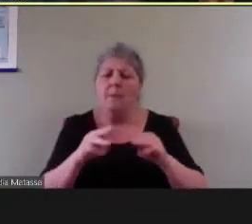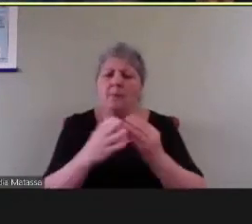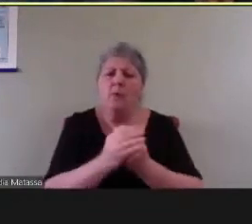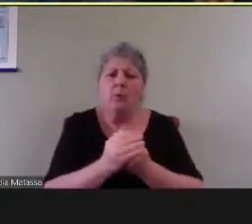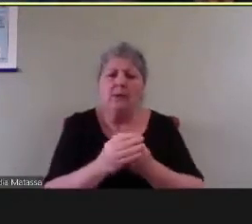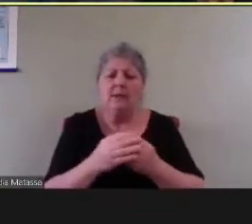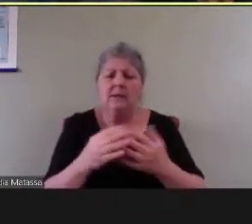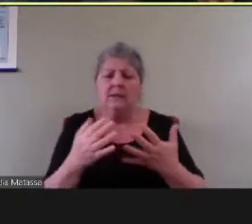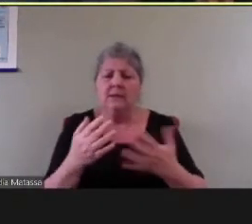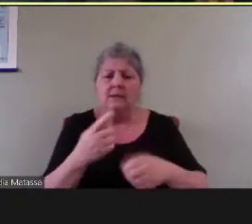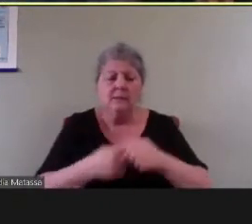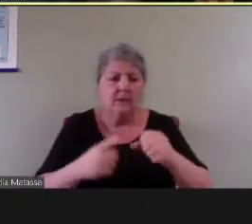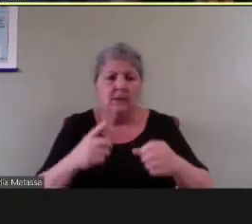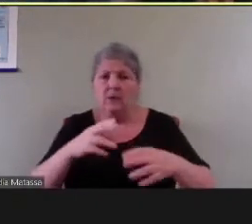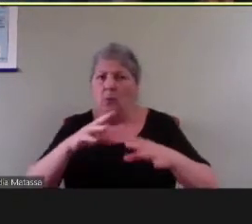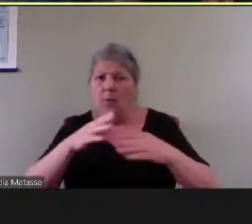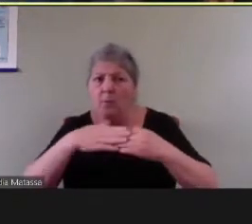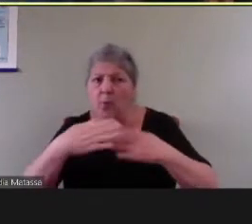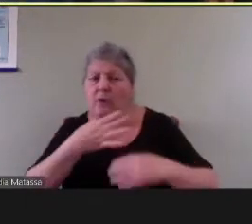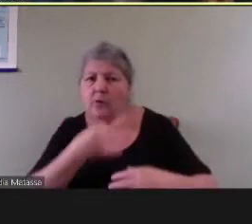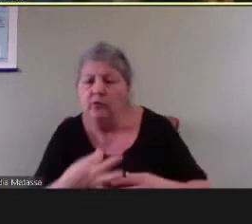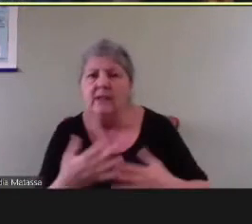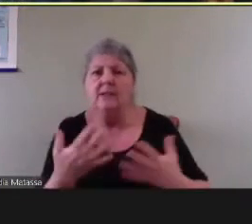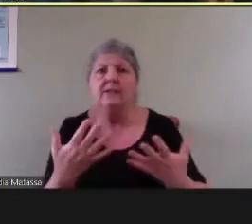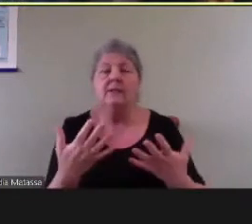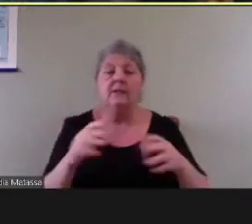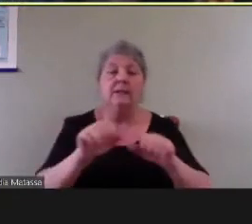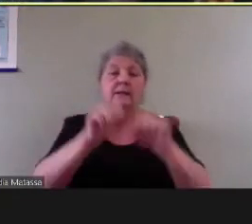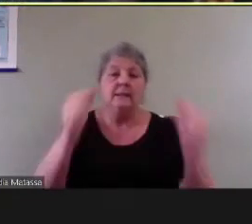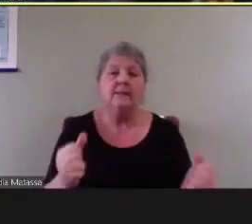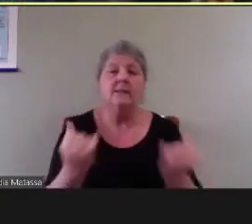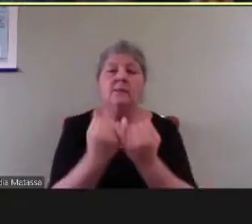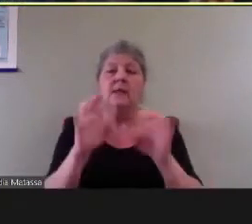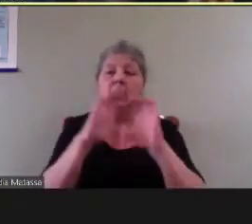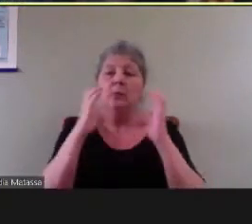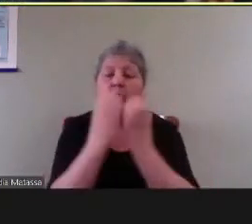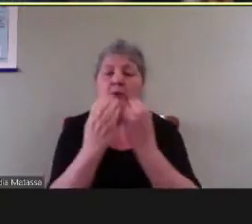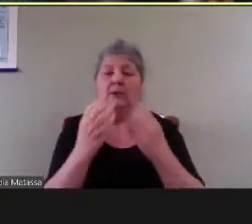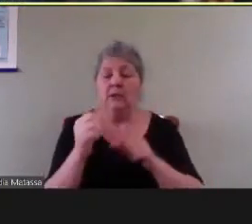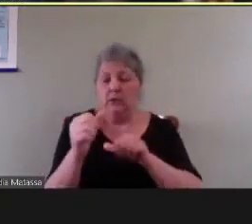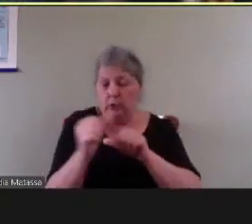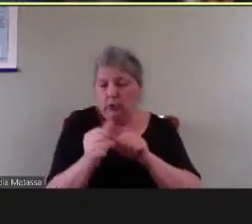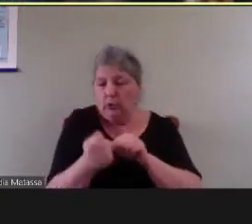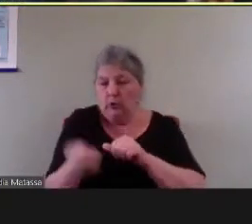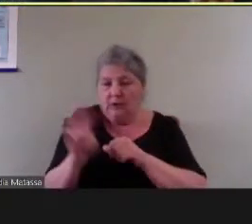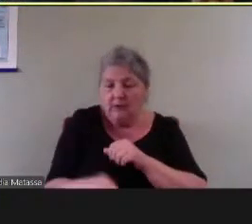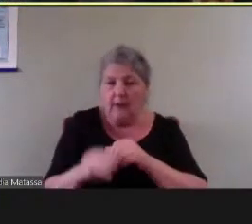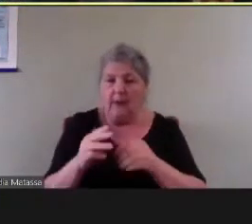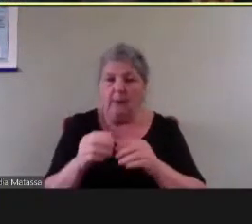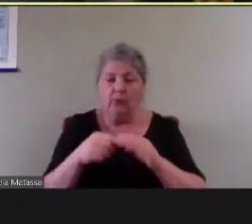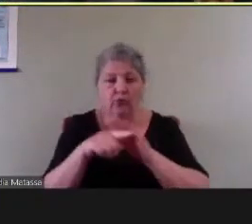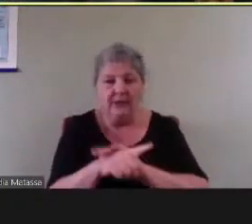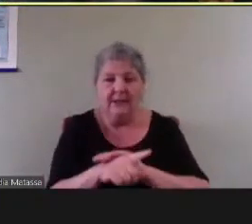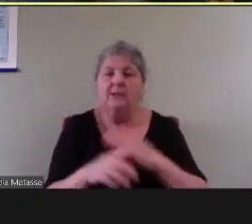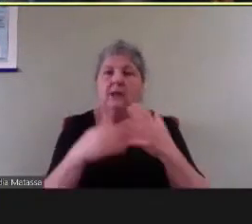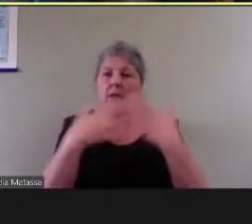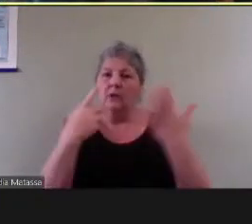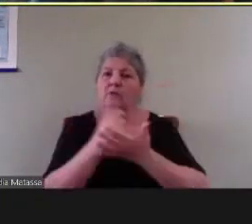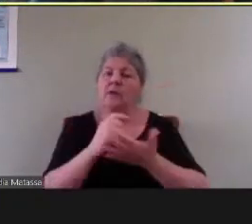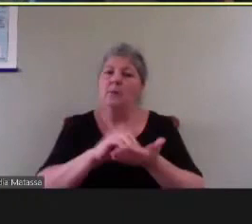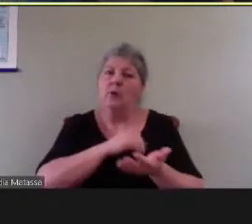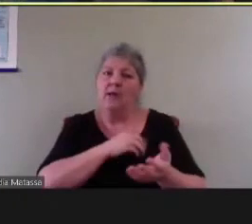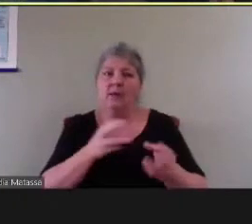perceived as more of a risk, that systems like community and temporary release weren't actually accessible. A lot of the time you had to work